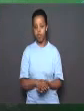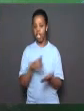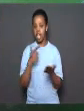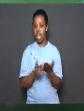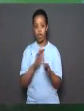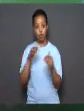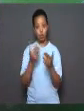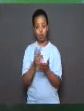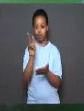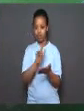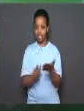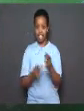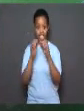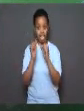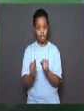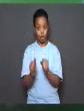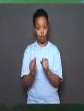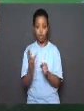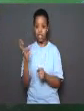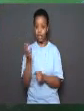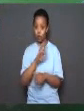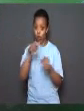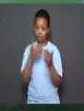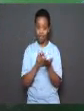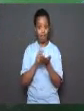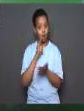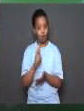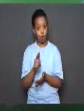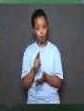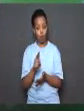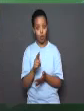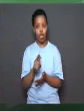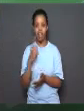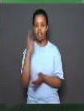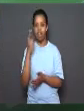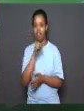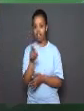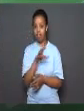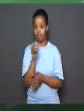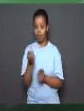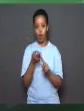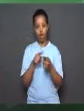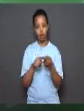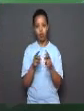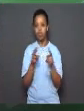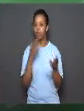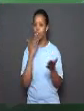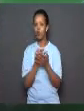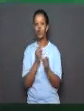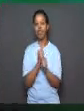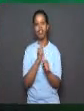If you were able to list all 6 groups, you and your partner did very